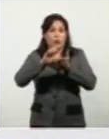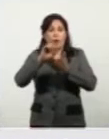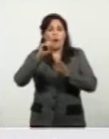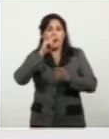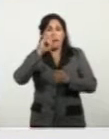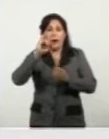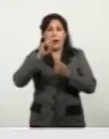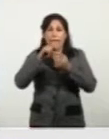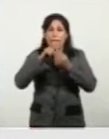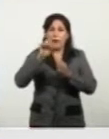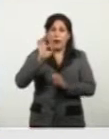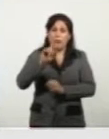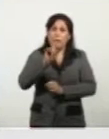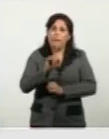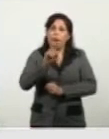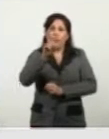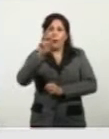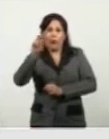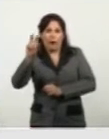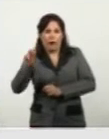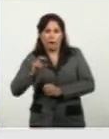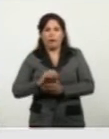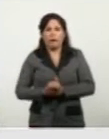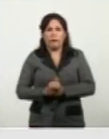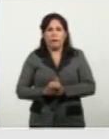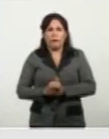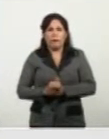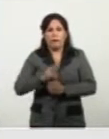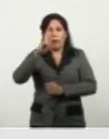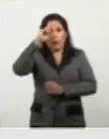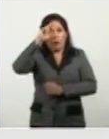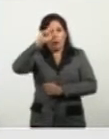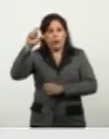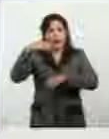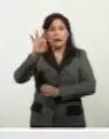in the Ameijeras Brothers Hospital, 91 samples.